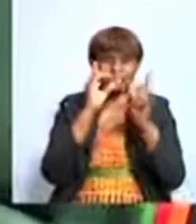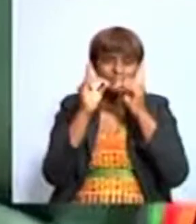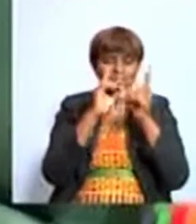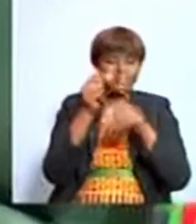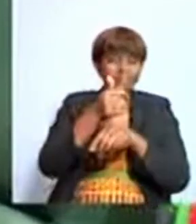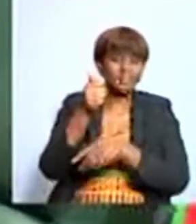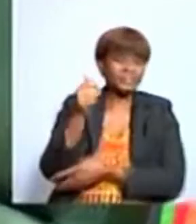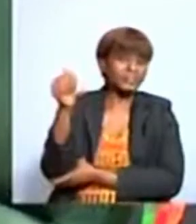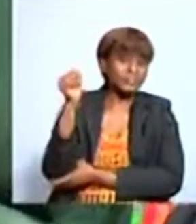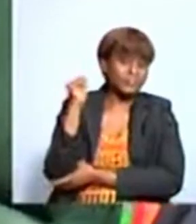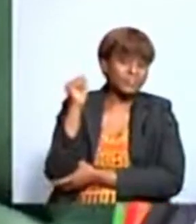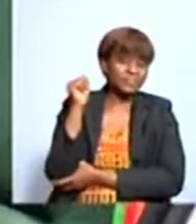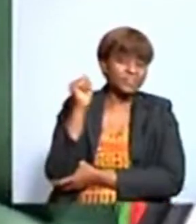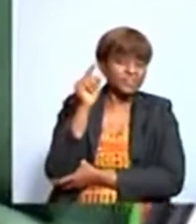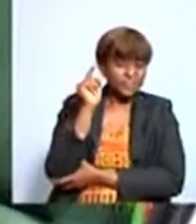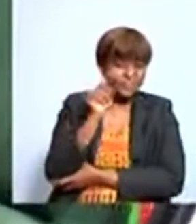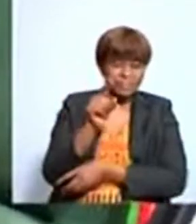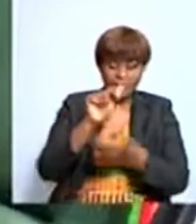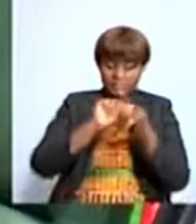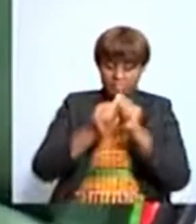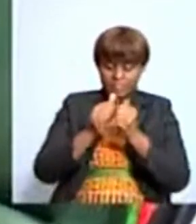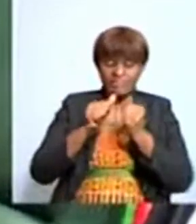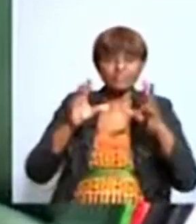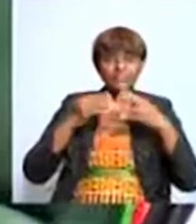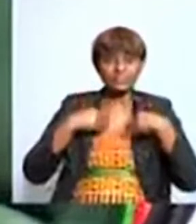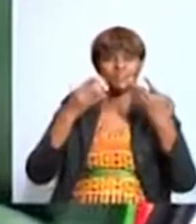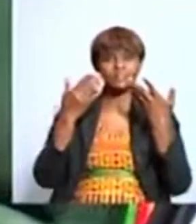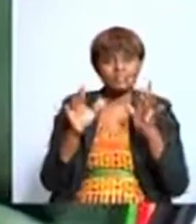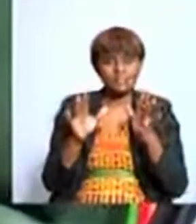any objection? Amendment is agreed to.